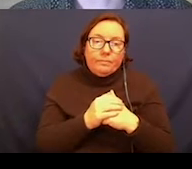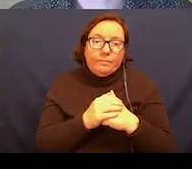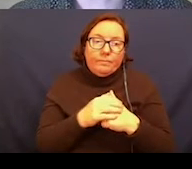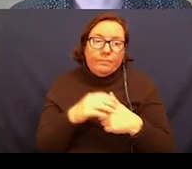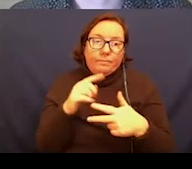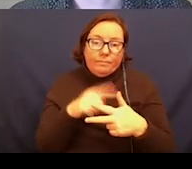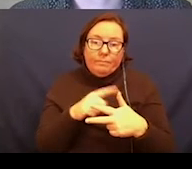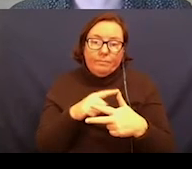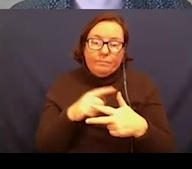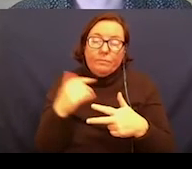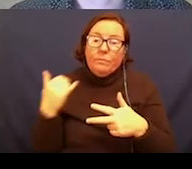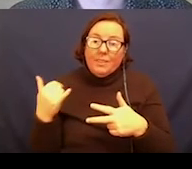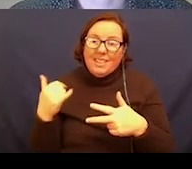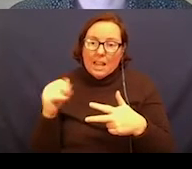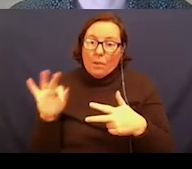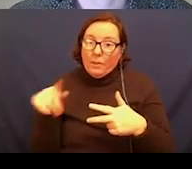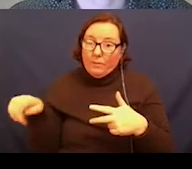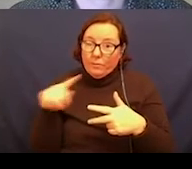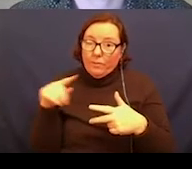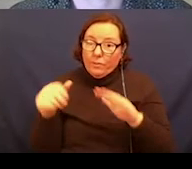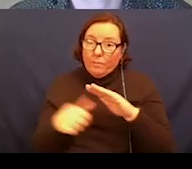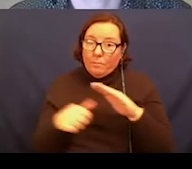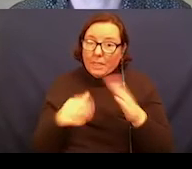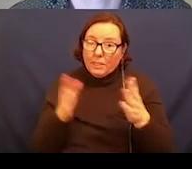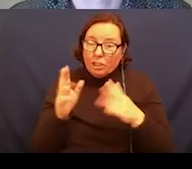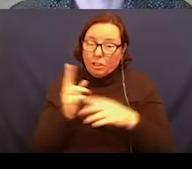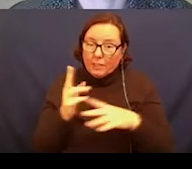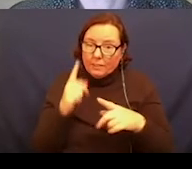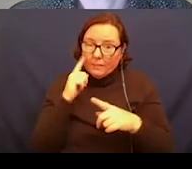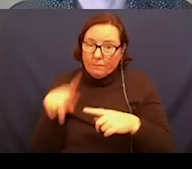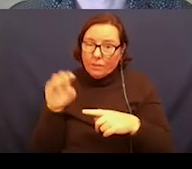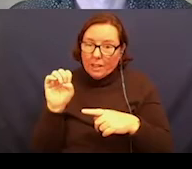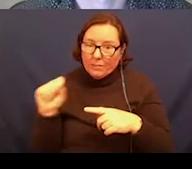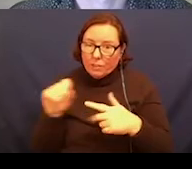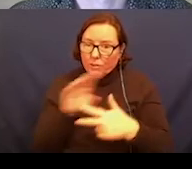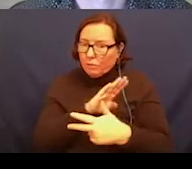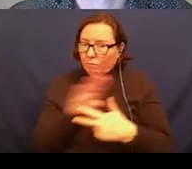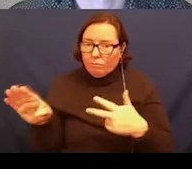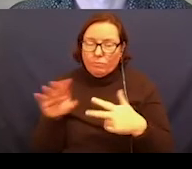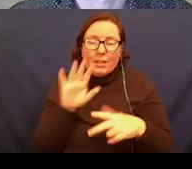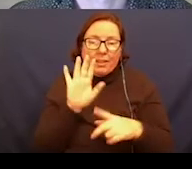That is what happens if you are an Eversource basic service customer.